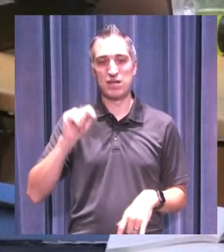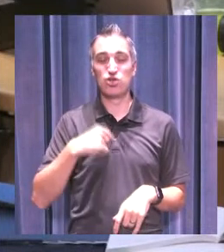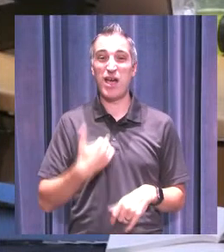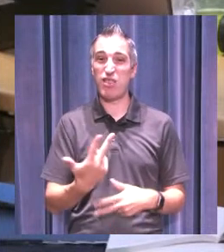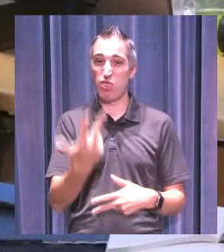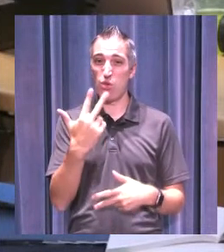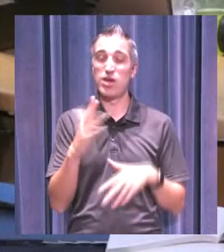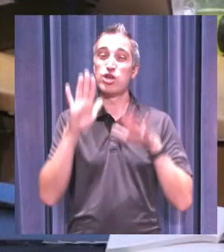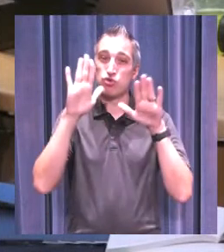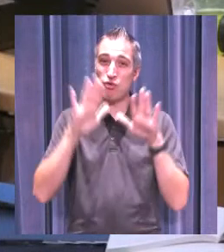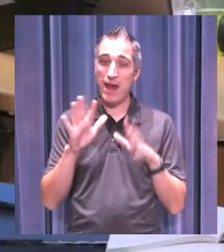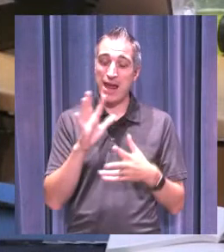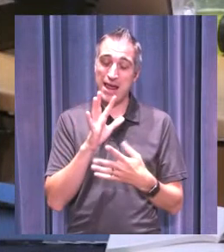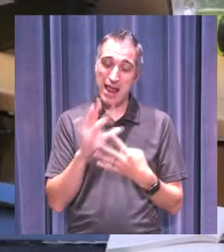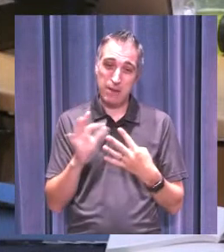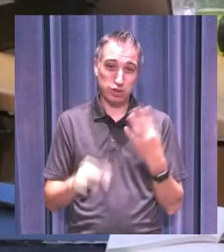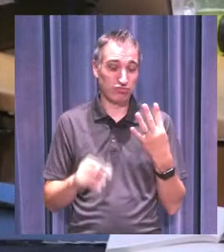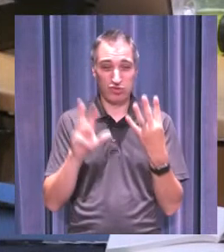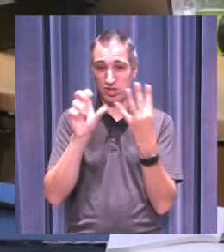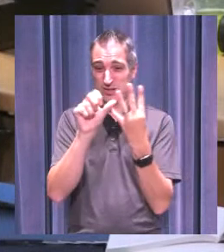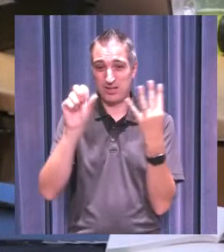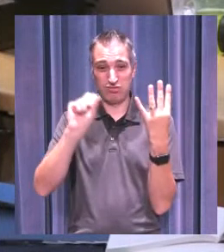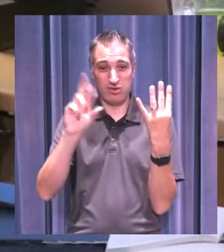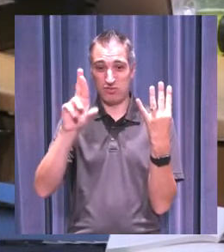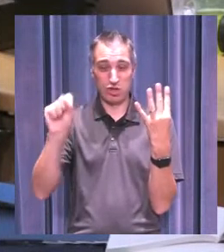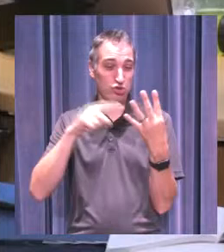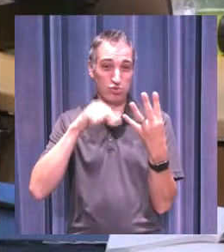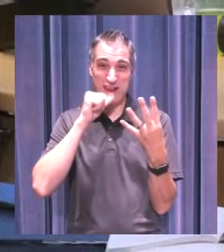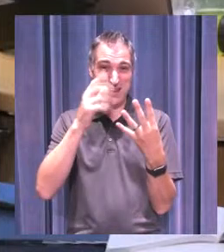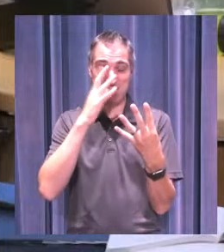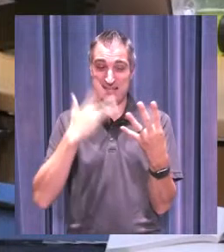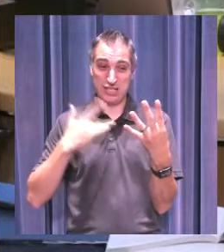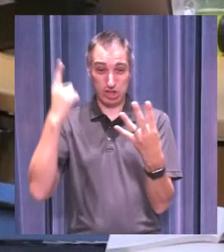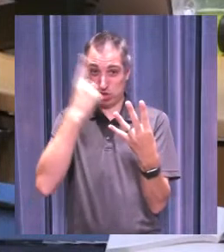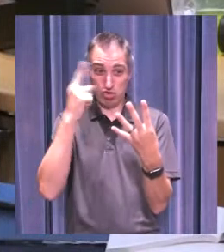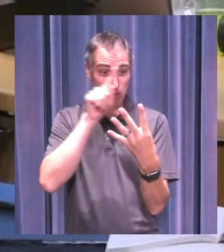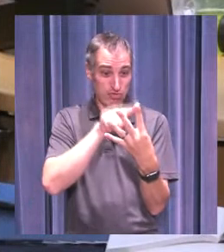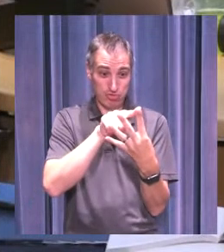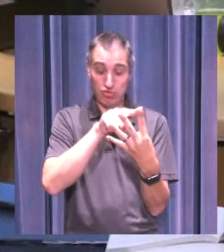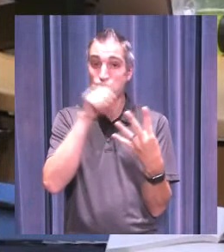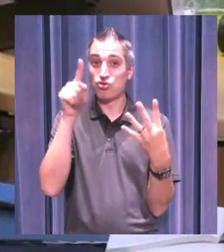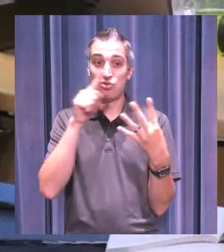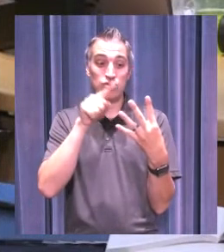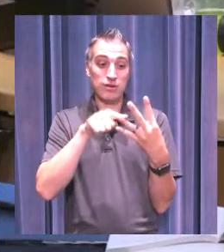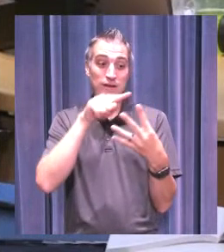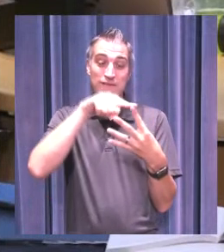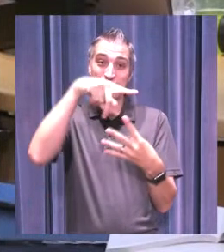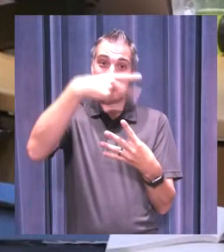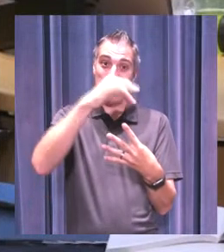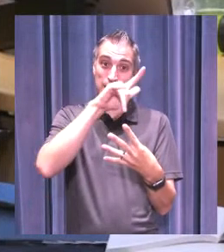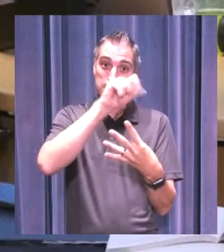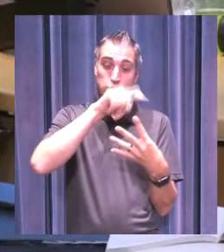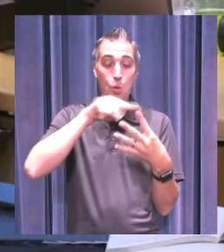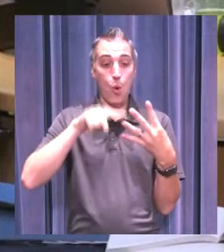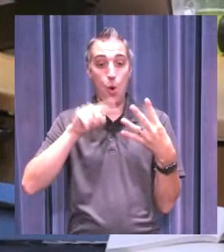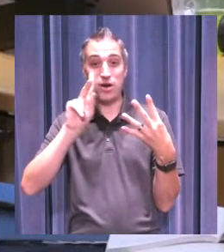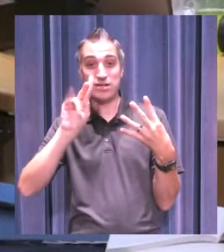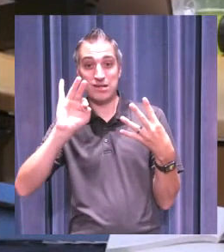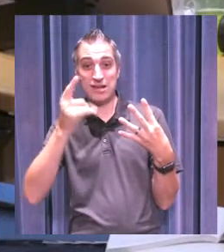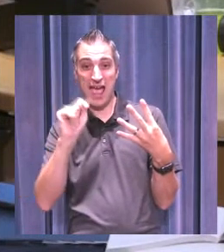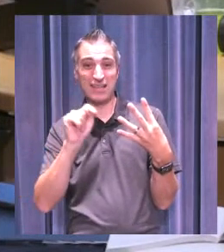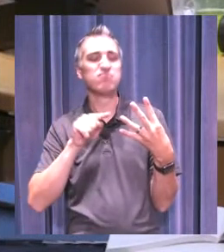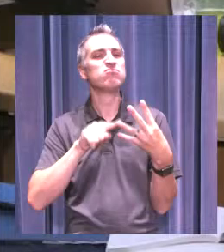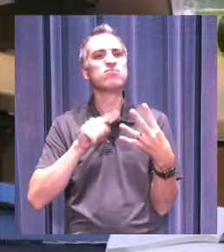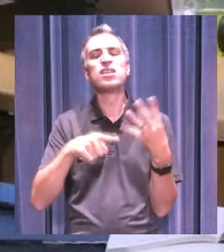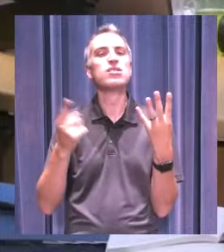not one of them. You didn't even consider Dr. Diana Phillips and Dr. Brent Knight, and they probably had the most experience of all the